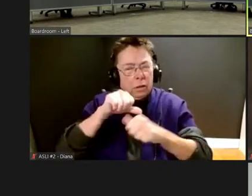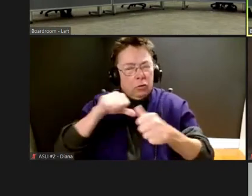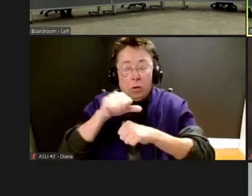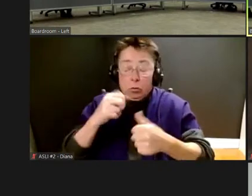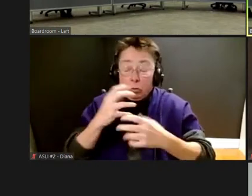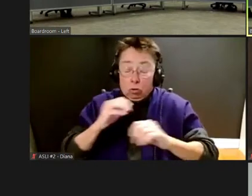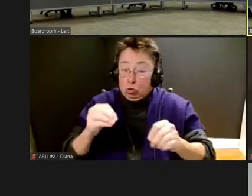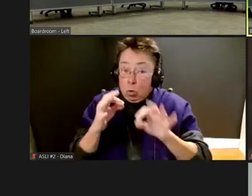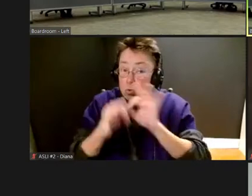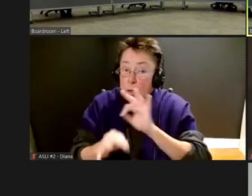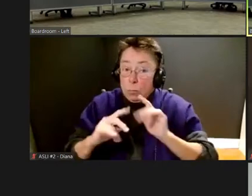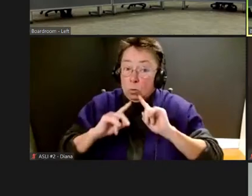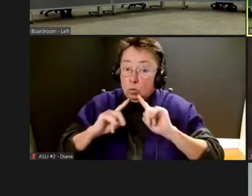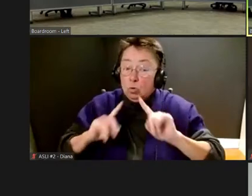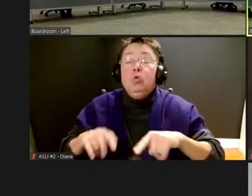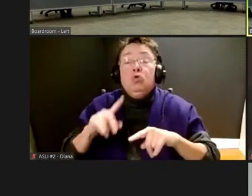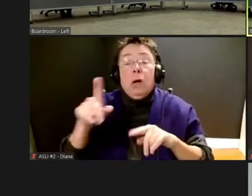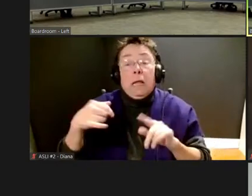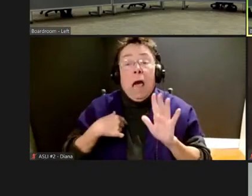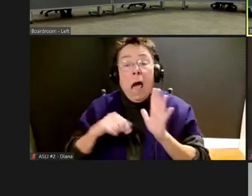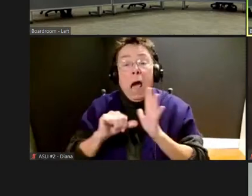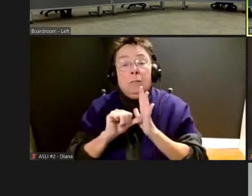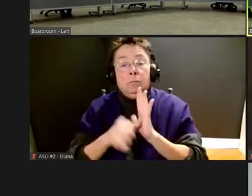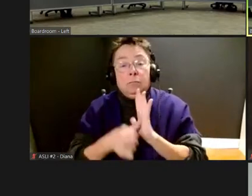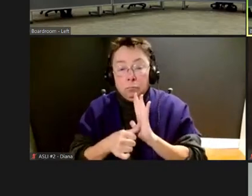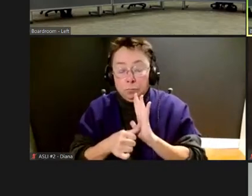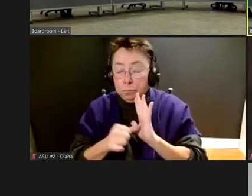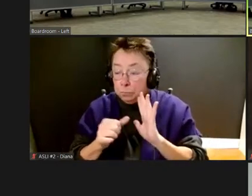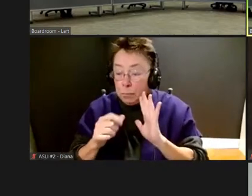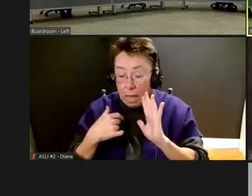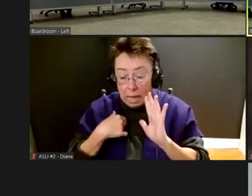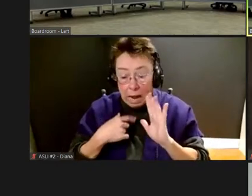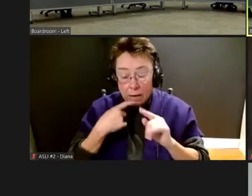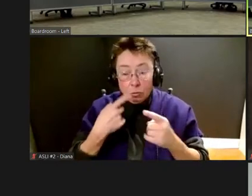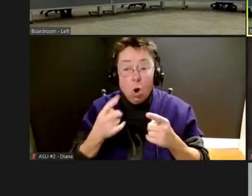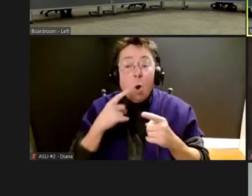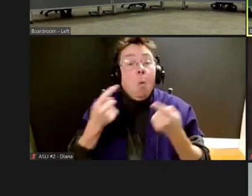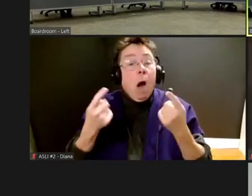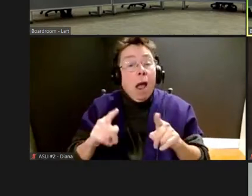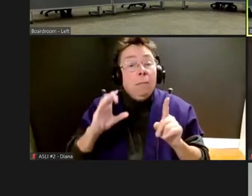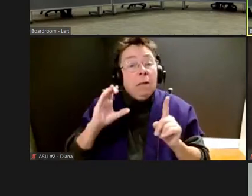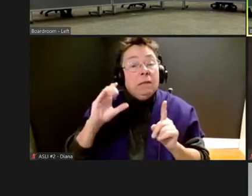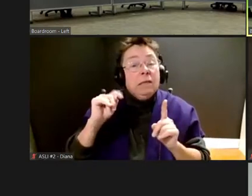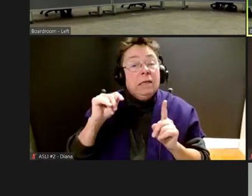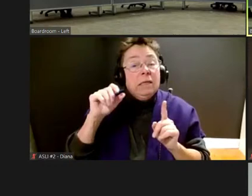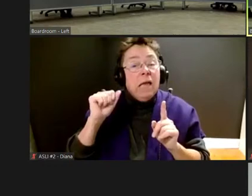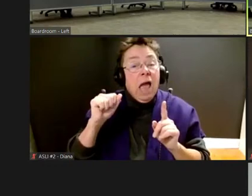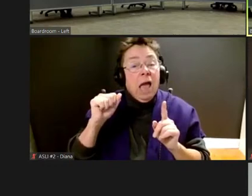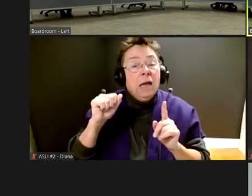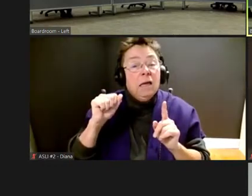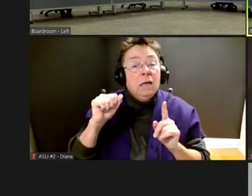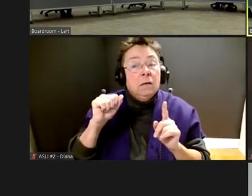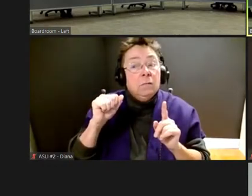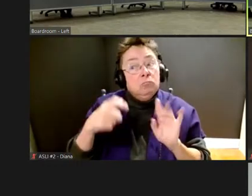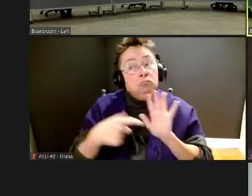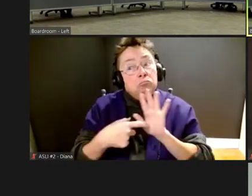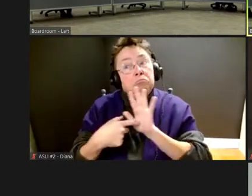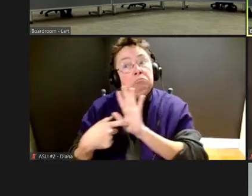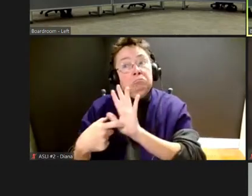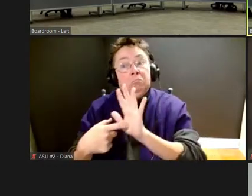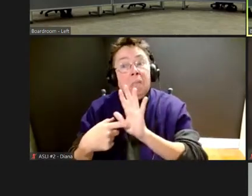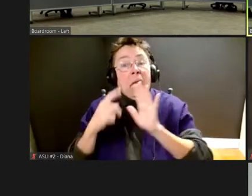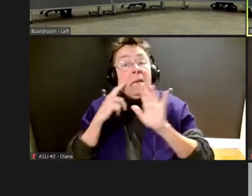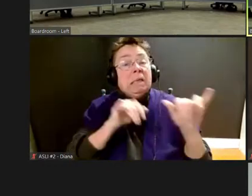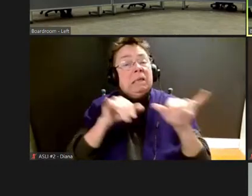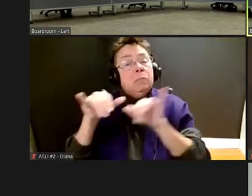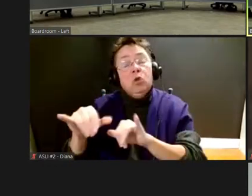Yeah. And I have made this point on previous occasions that what happens on CTA is a reflection of what's going on in our society.